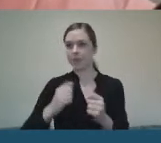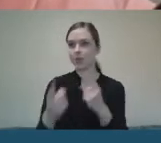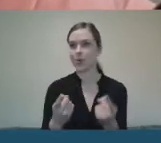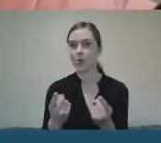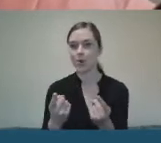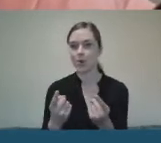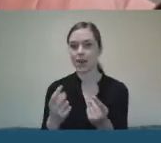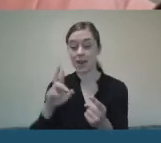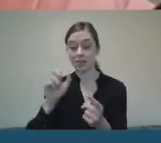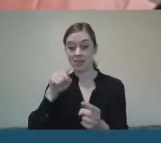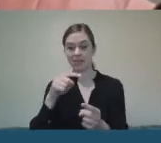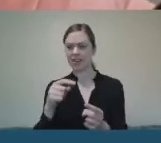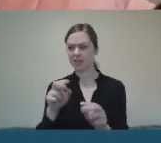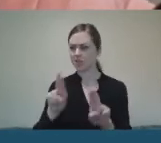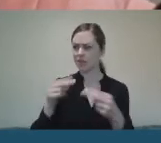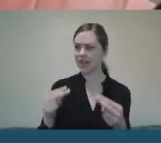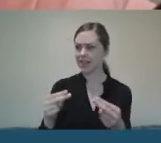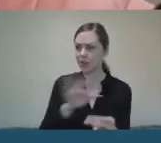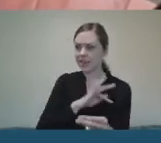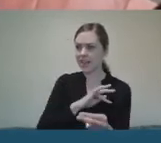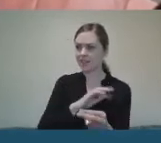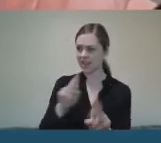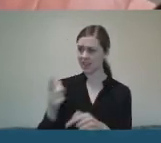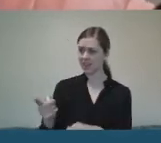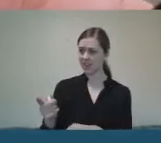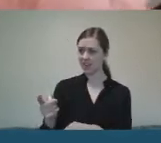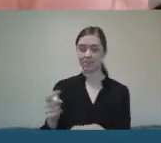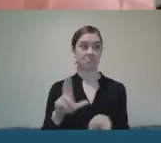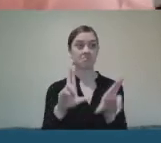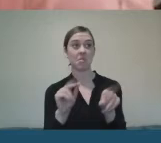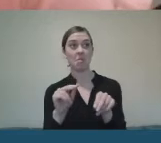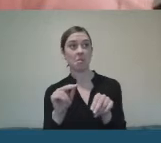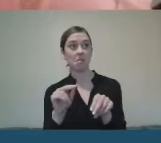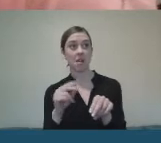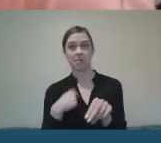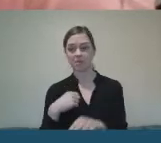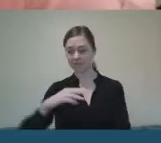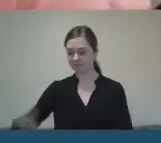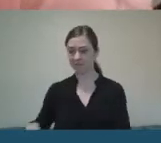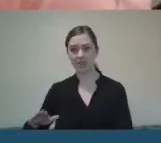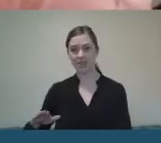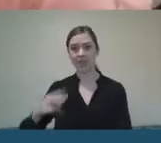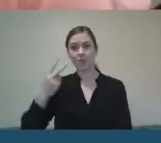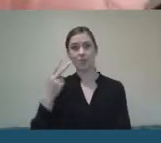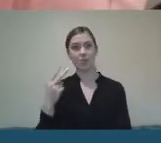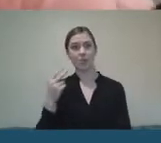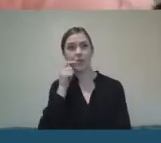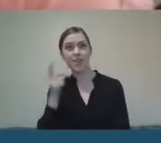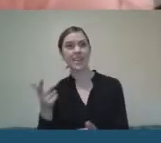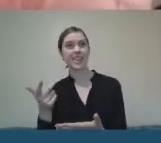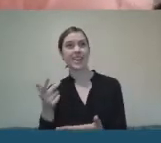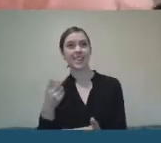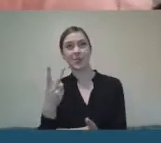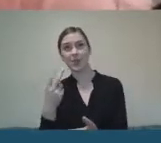God, like, you can't actually sit by yourself, can you? And I was like, no, I'm 2 foot, like, and I'm only about 2 stone. Like, there's no way I could